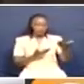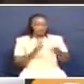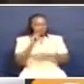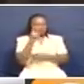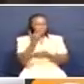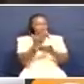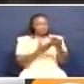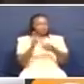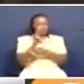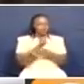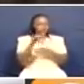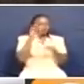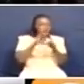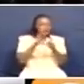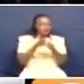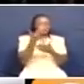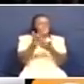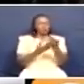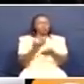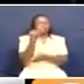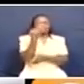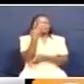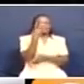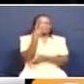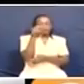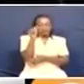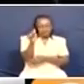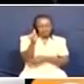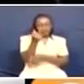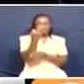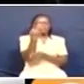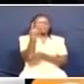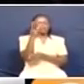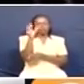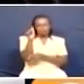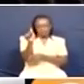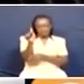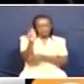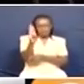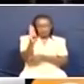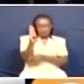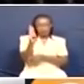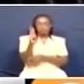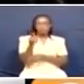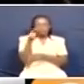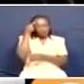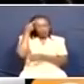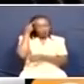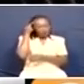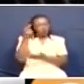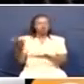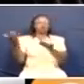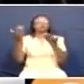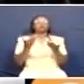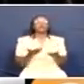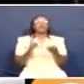used in the elections, form 34A and 34B, would, that those should be, the original should be made available to